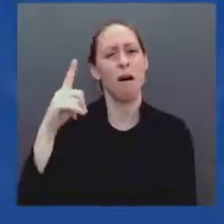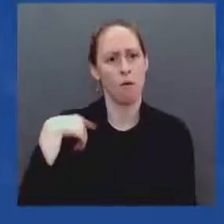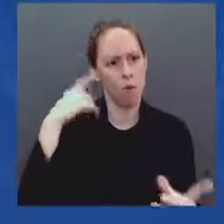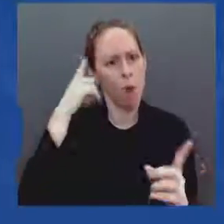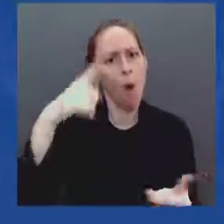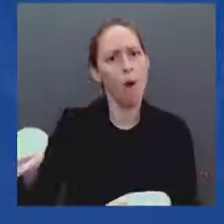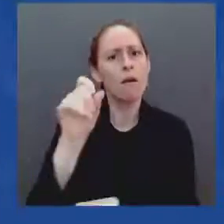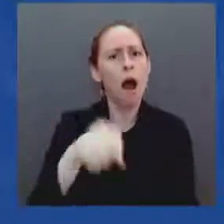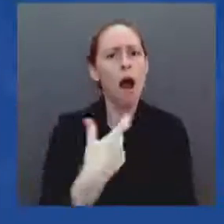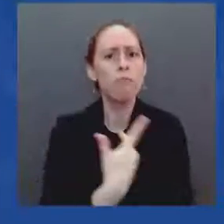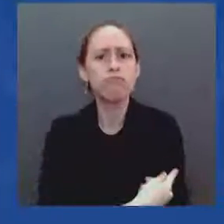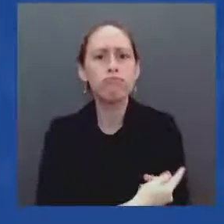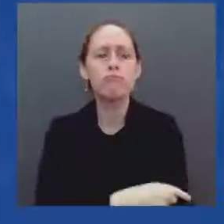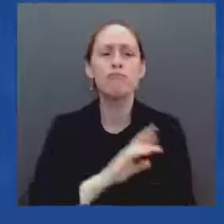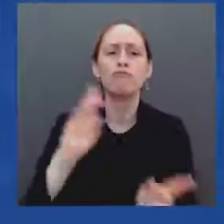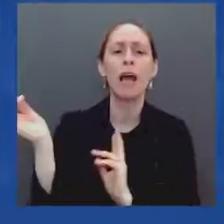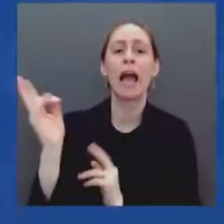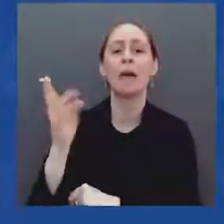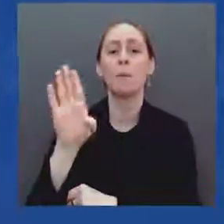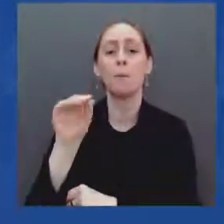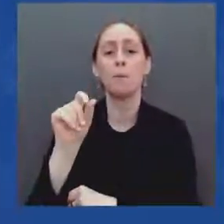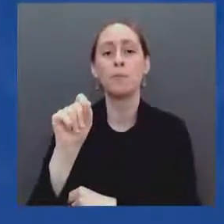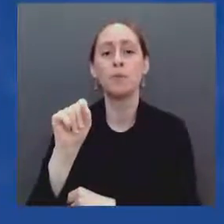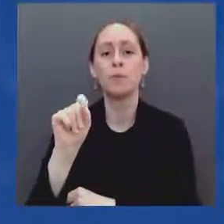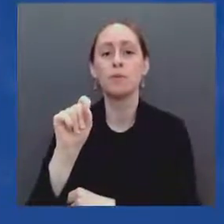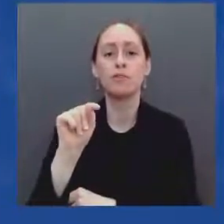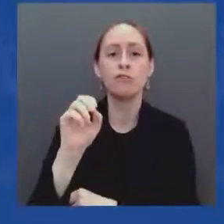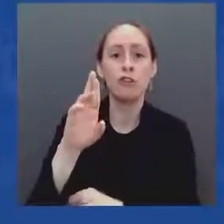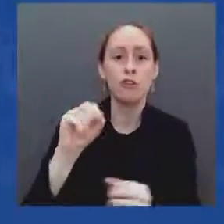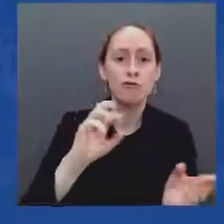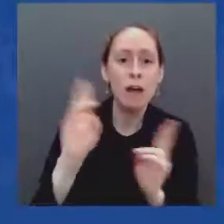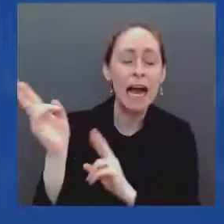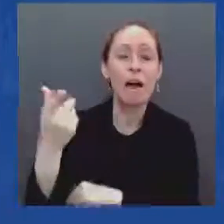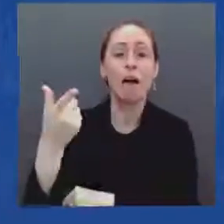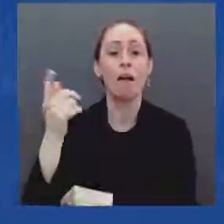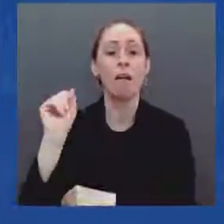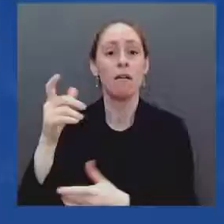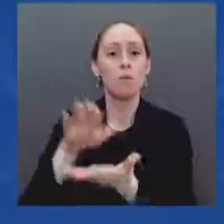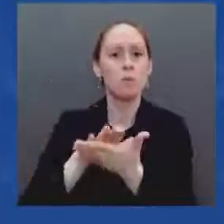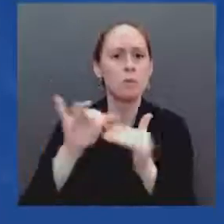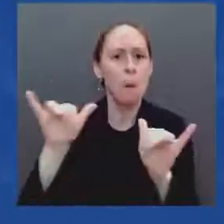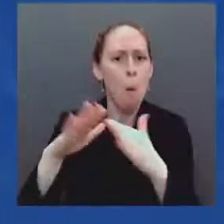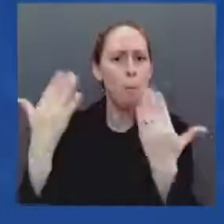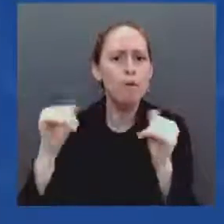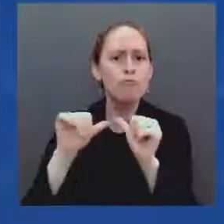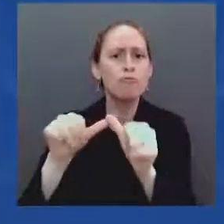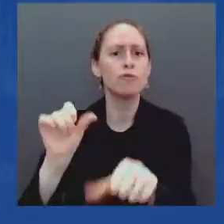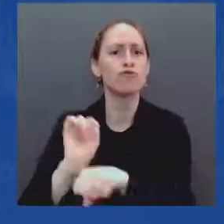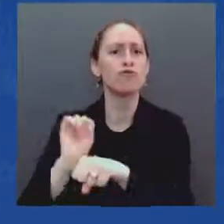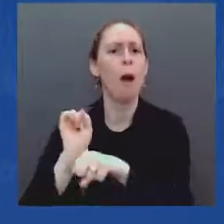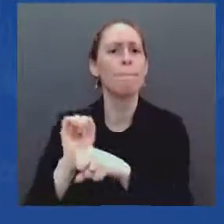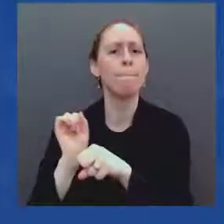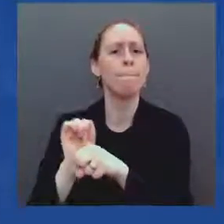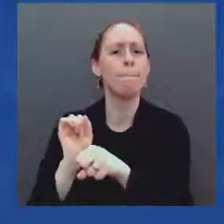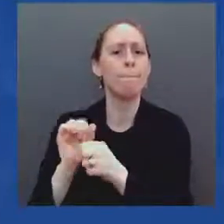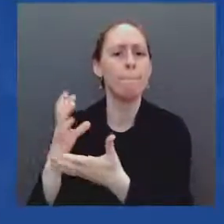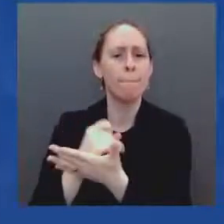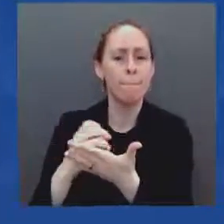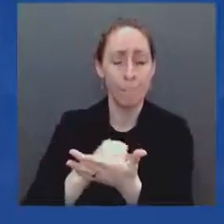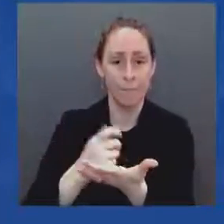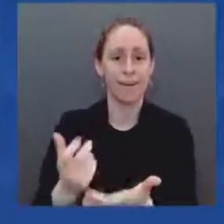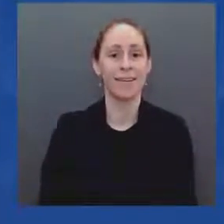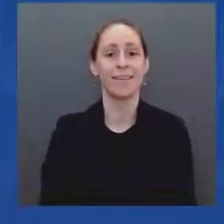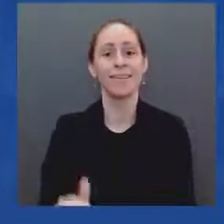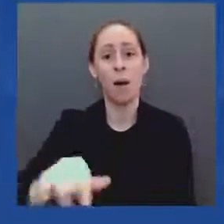other things. And Gov, you said, send you money. We have. We've sent you a whole hell of a lot of